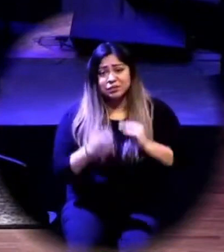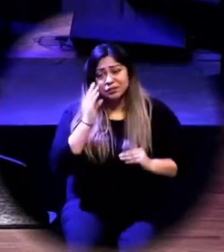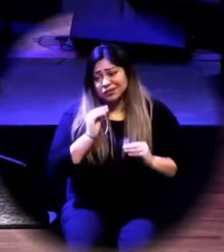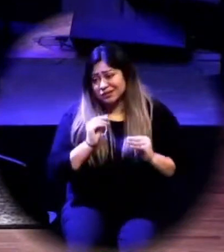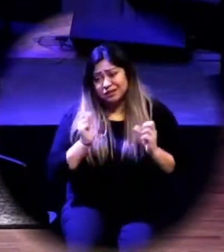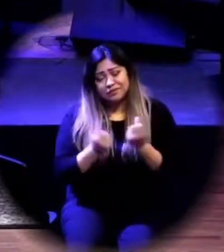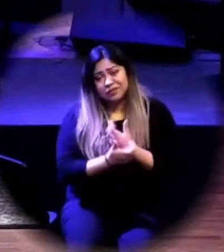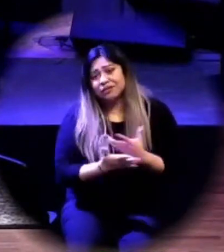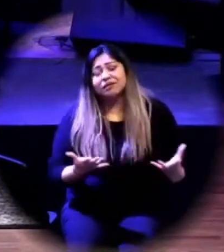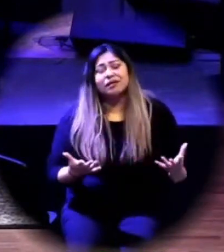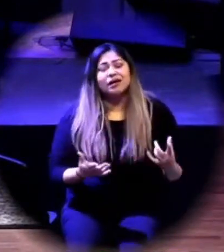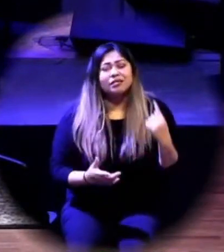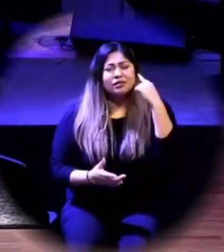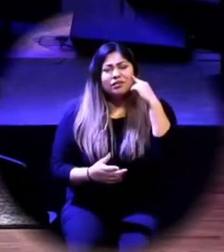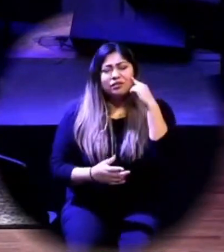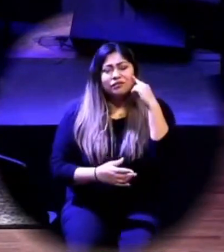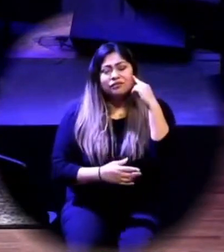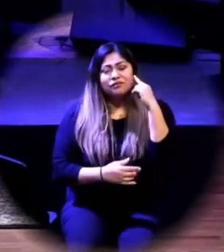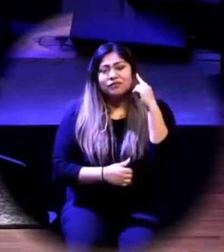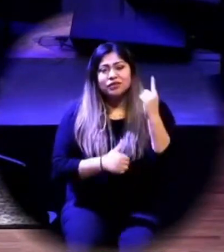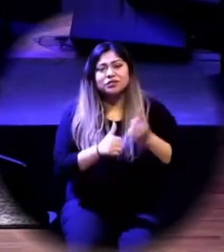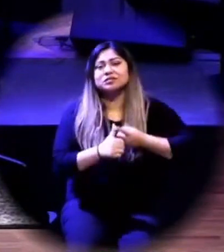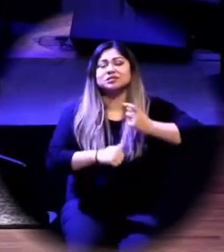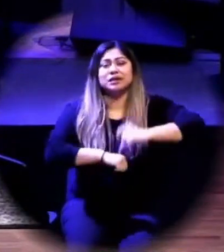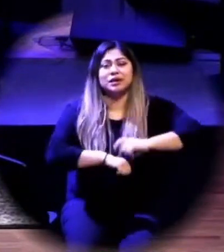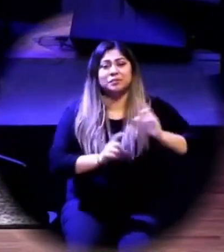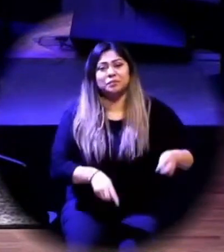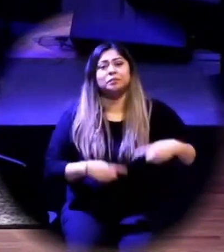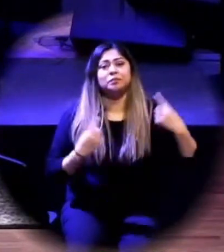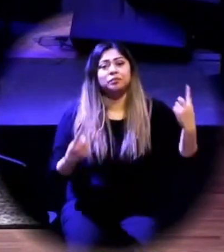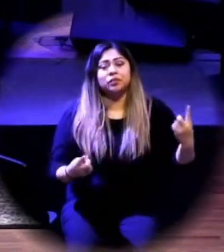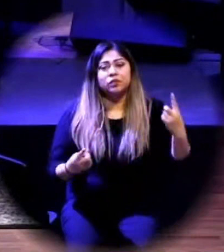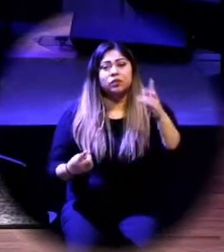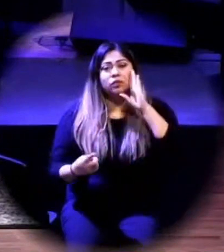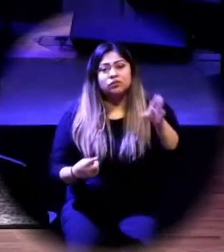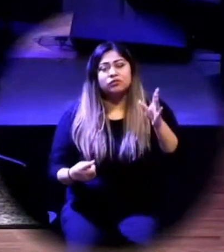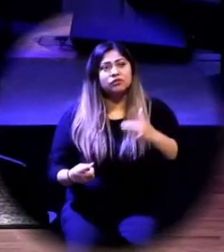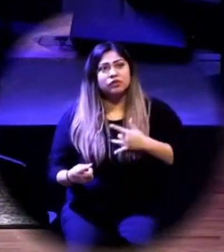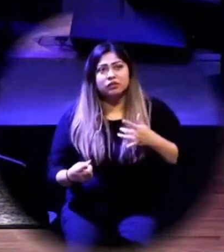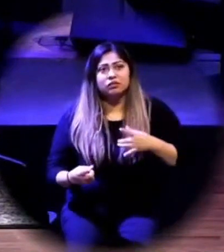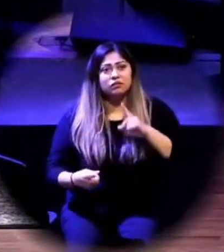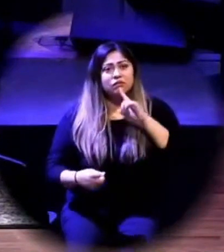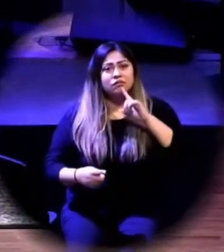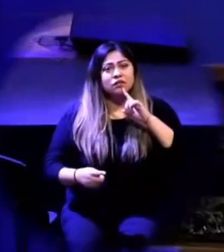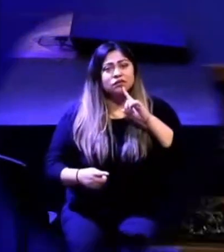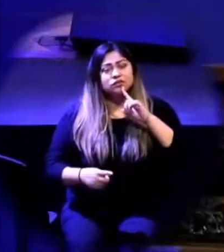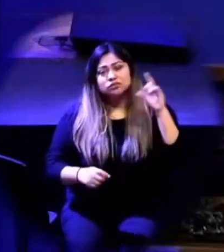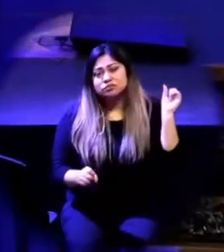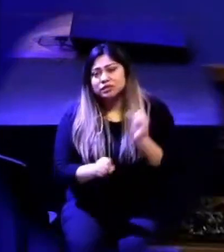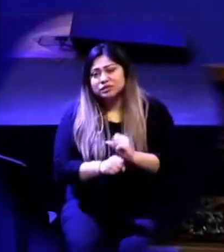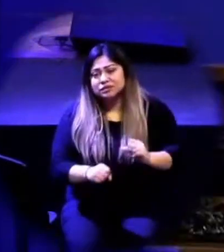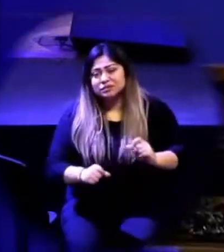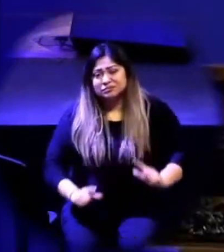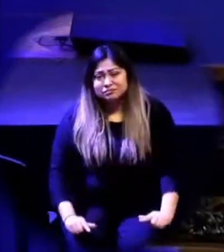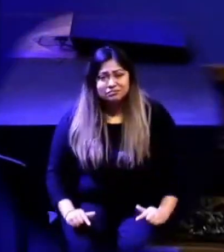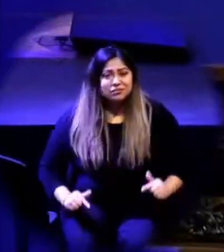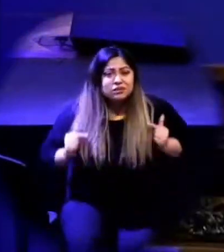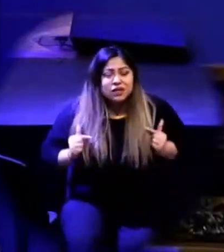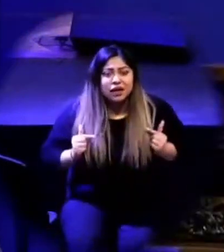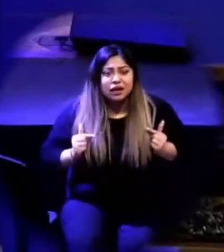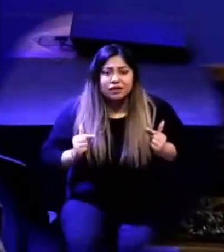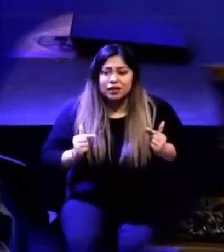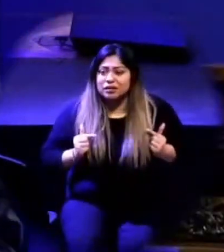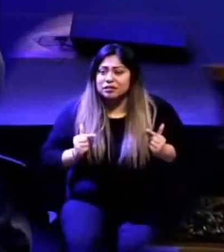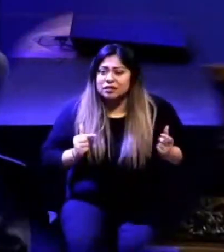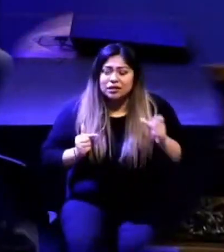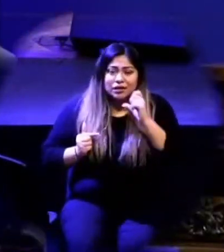very first time ever, feel actually fully alive. And we will just not really be able